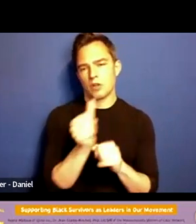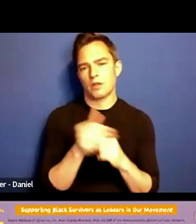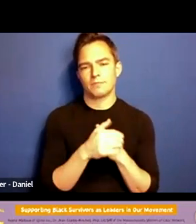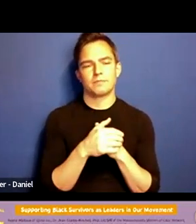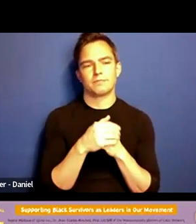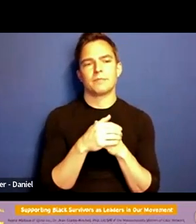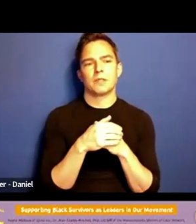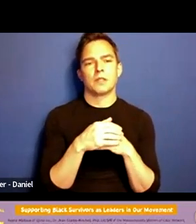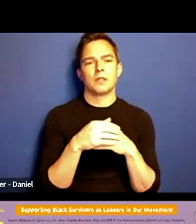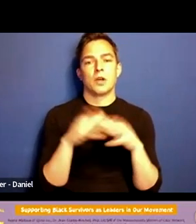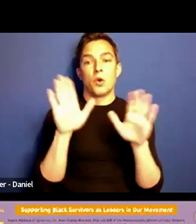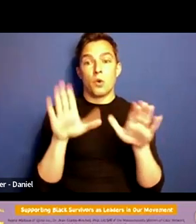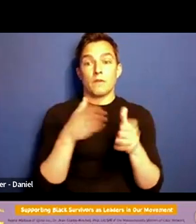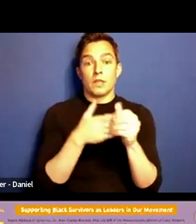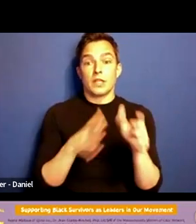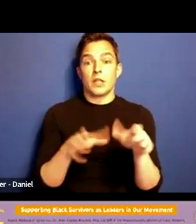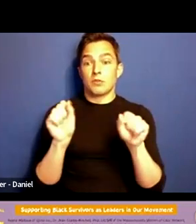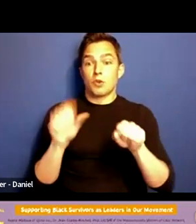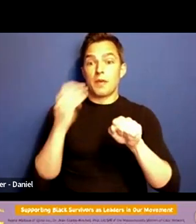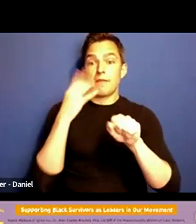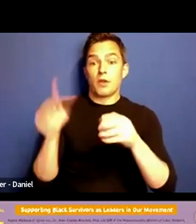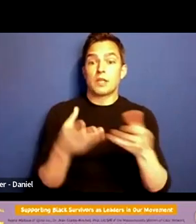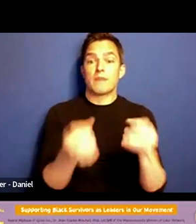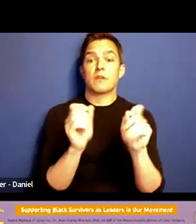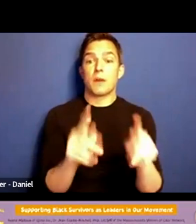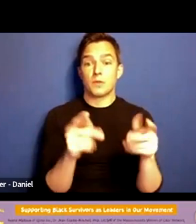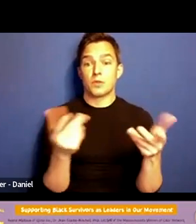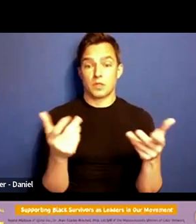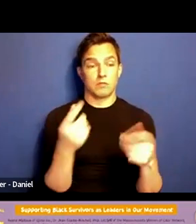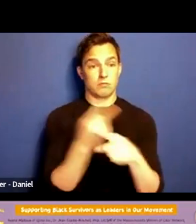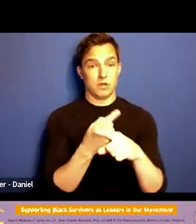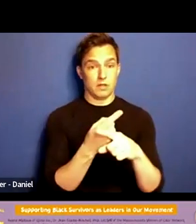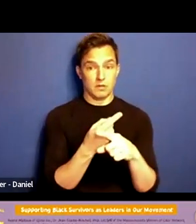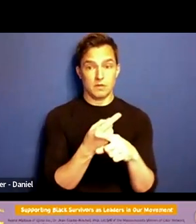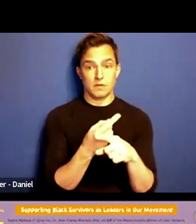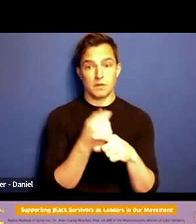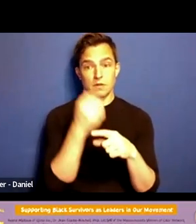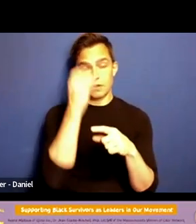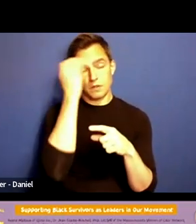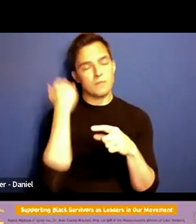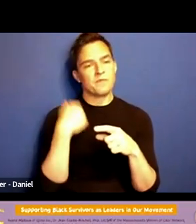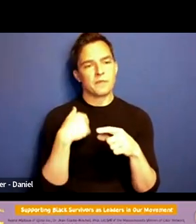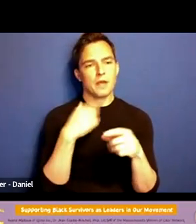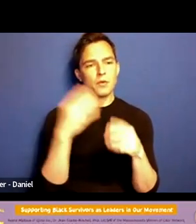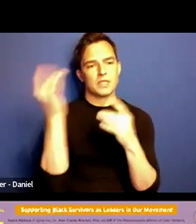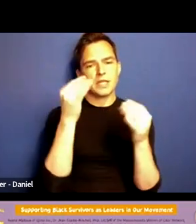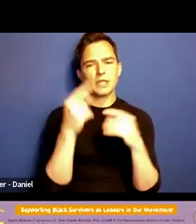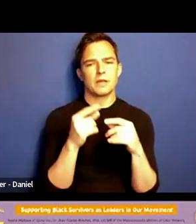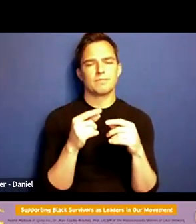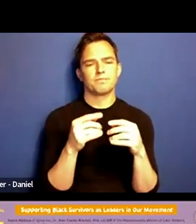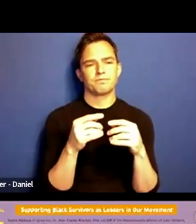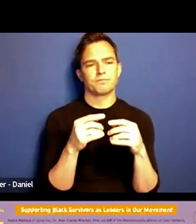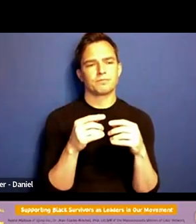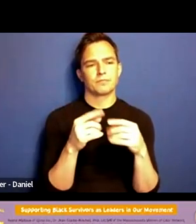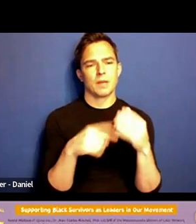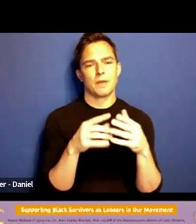and how wonderful leaders they could have been if they had been given the space and opportunity, right? And so I was thinking about if,